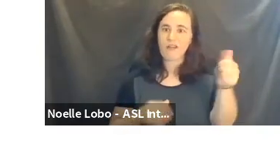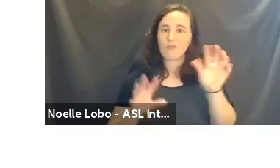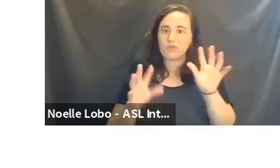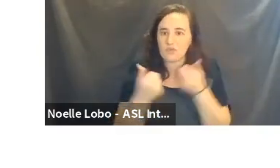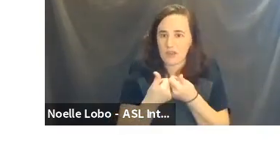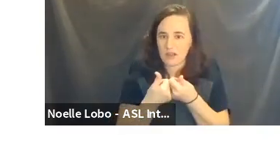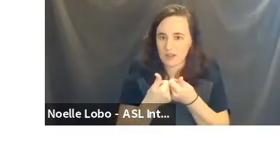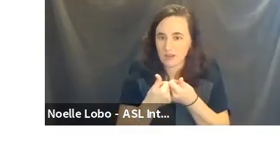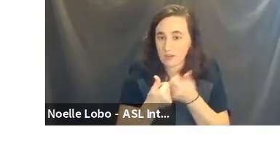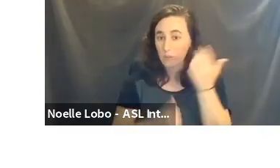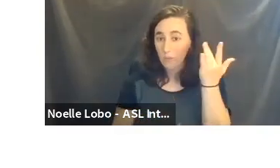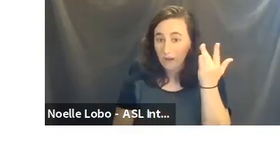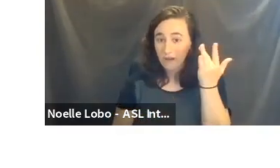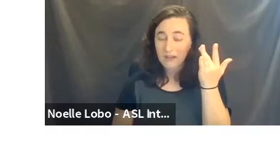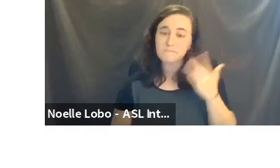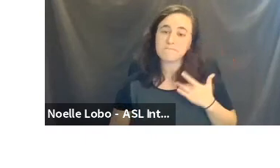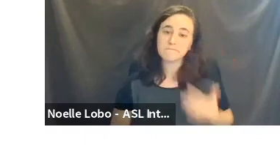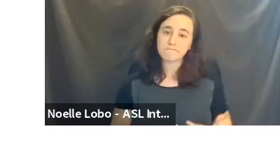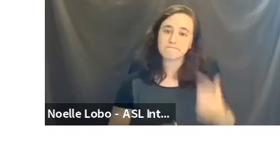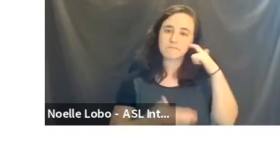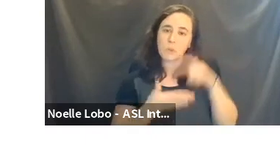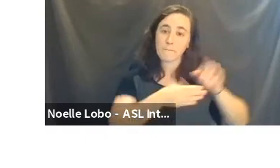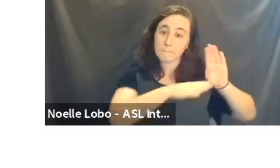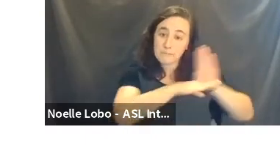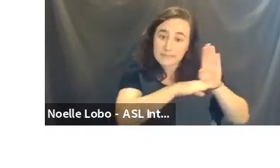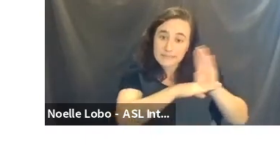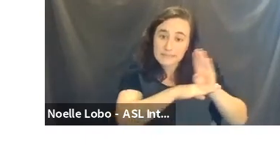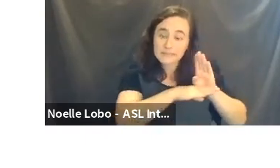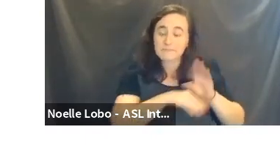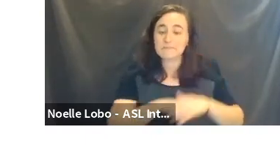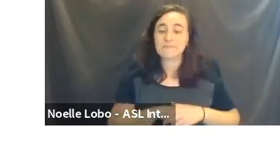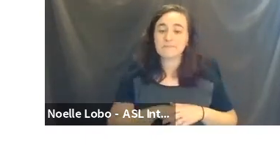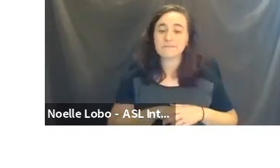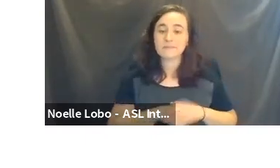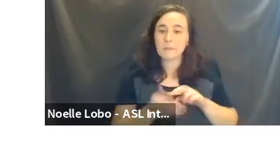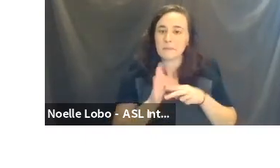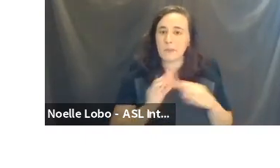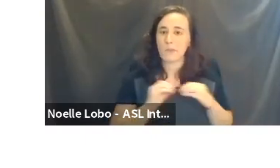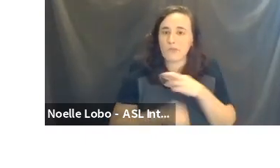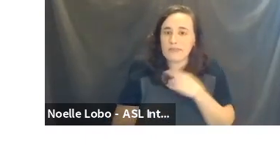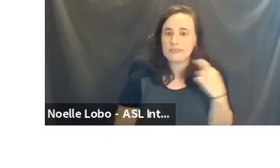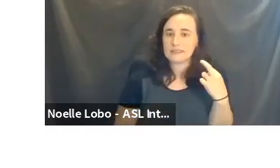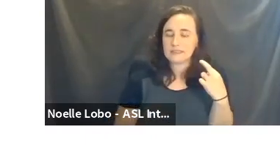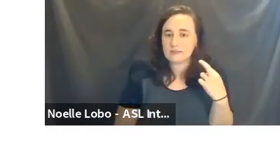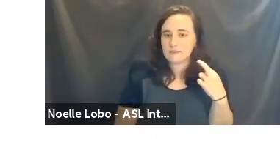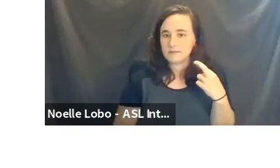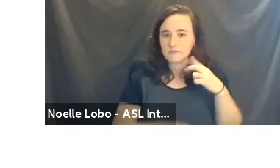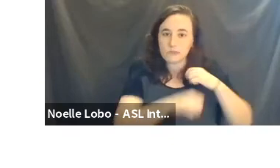challenges. As we know, in corporations, you start to open up risks like security, risks